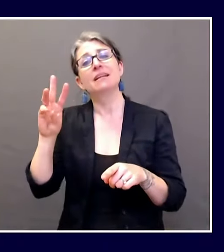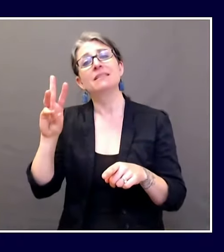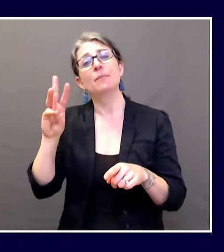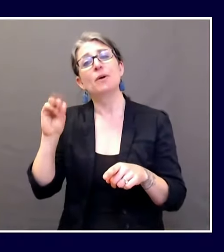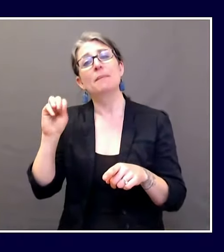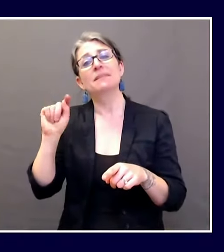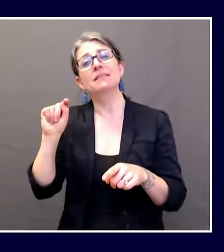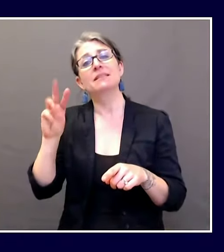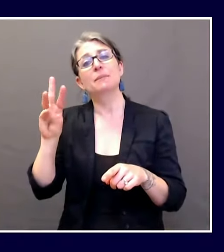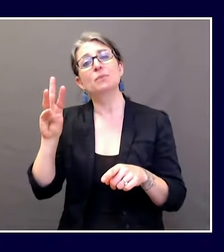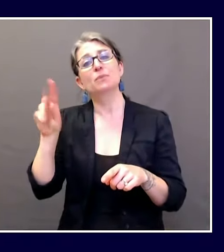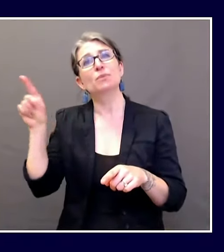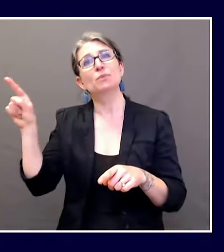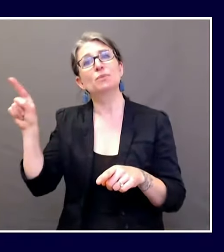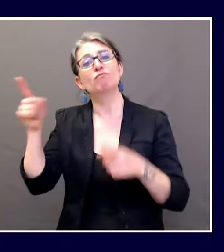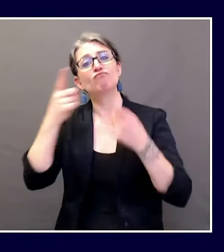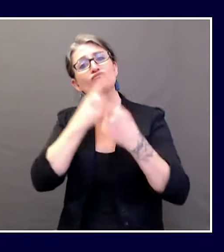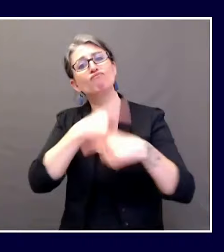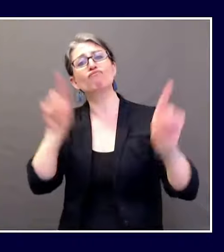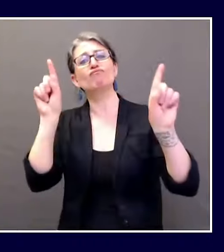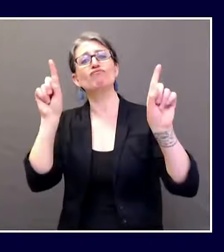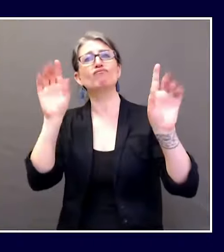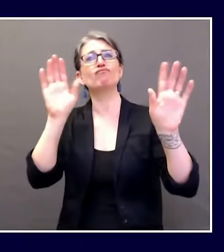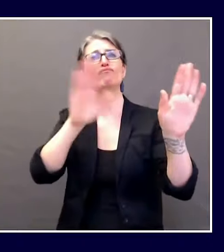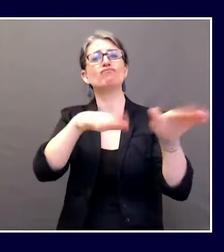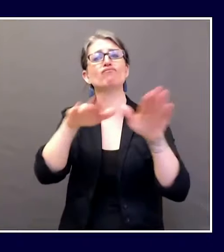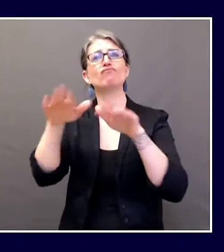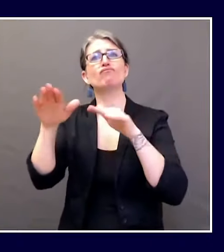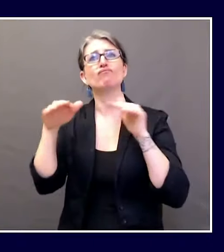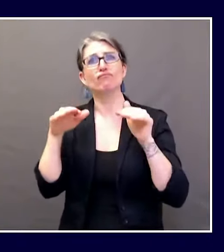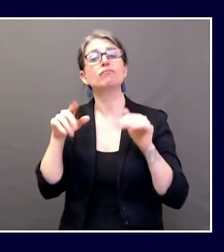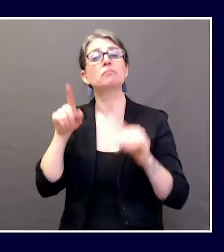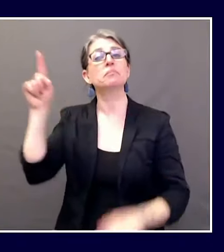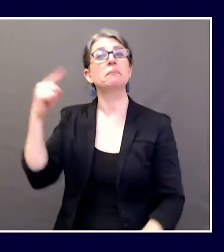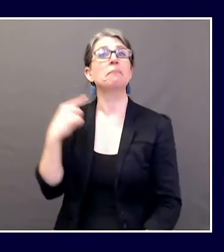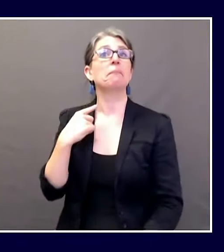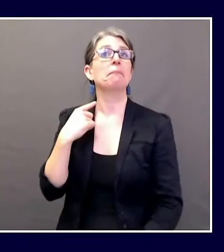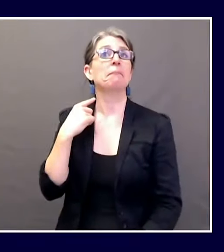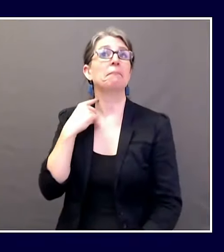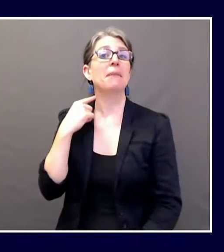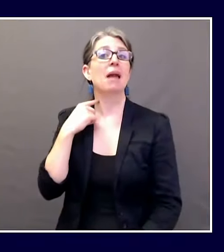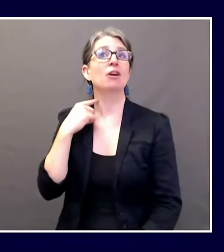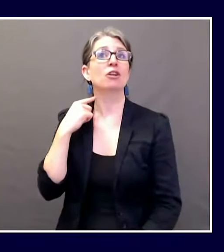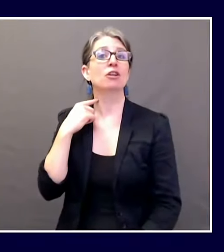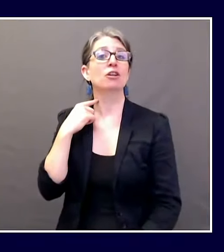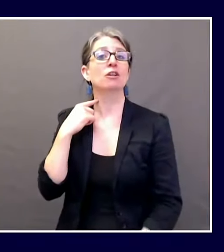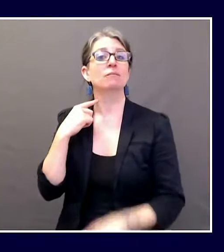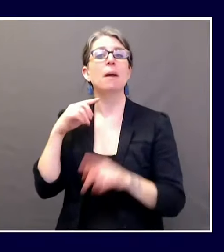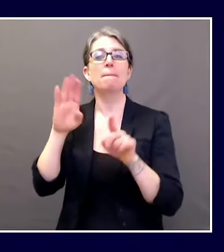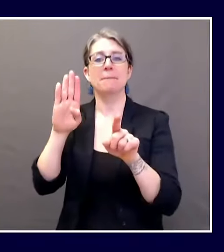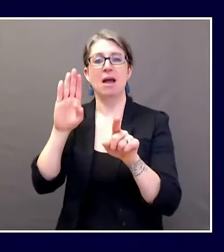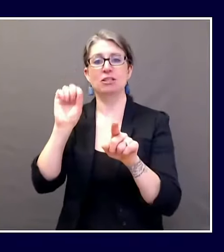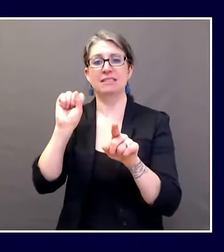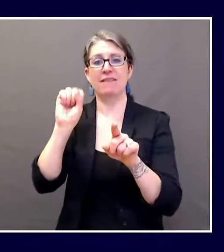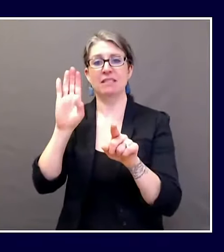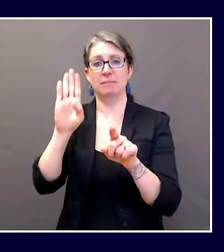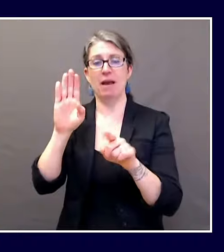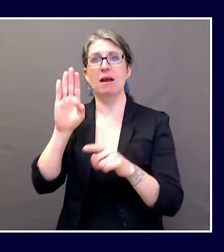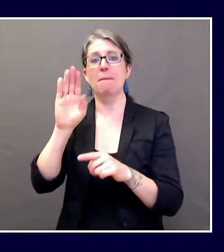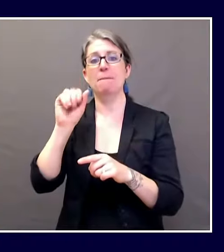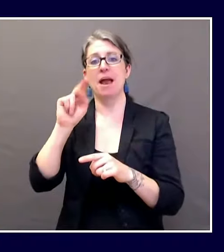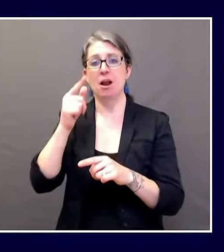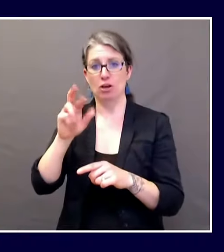to employees who get a coronavirus vaccine. I would love to know if the state is aware of any other